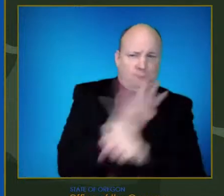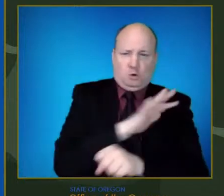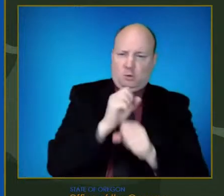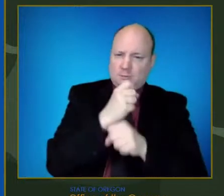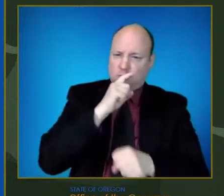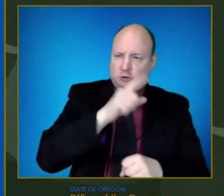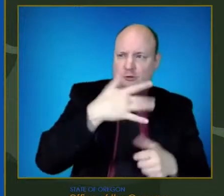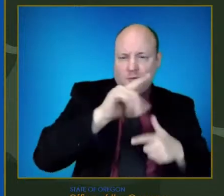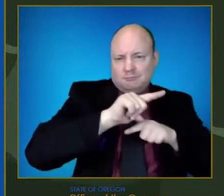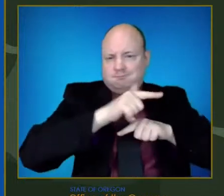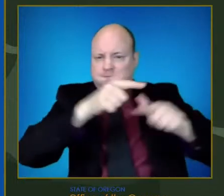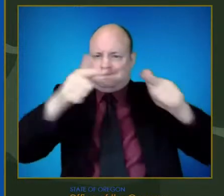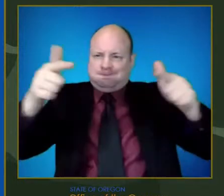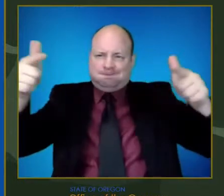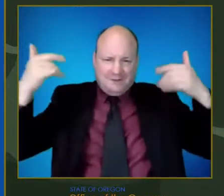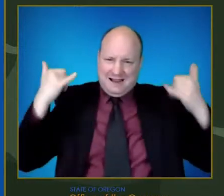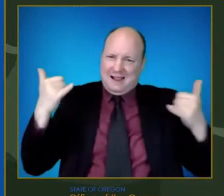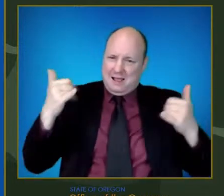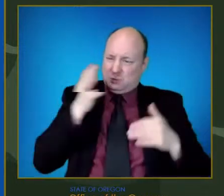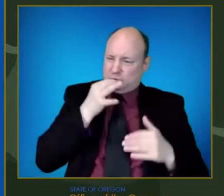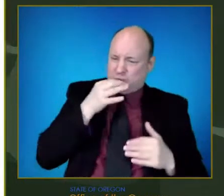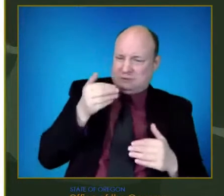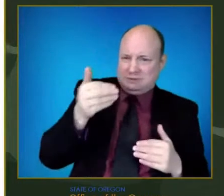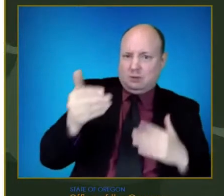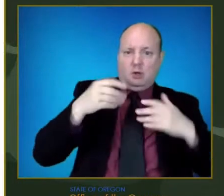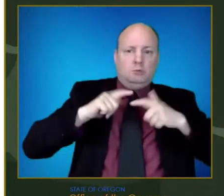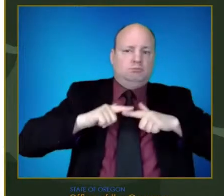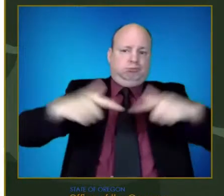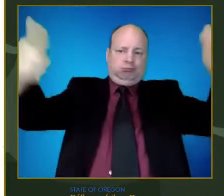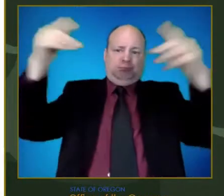look at the numbers. Let's go to the first slide, please.